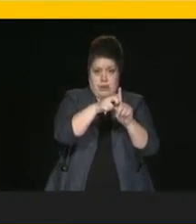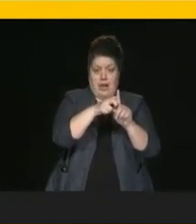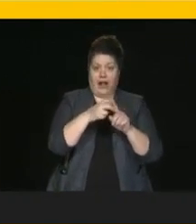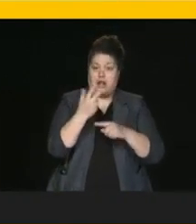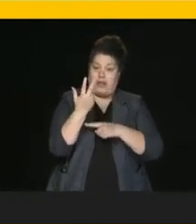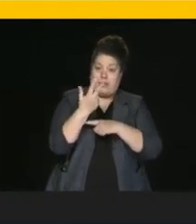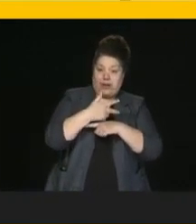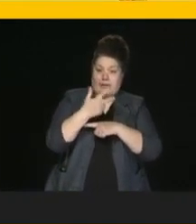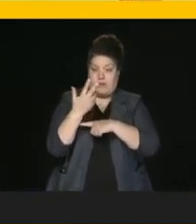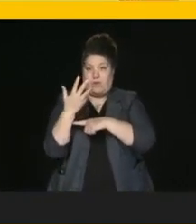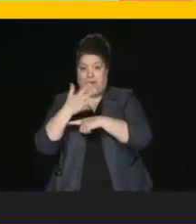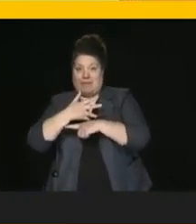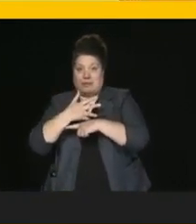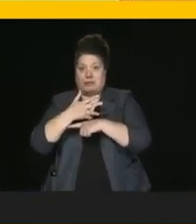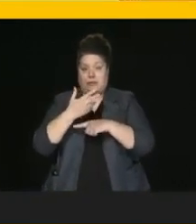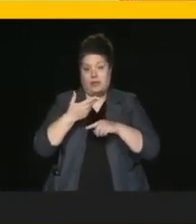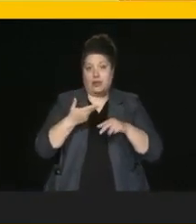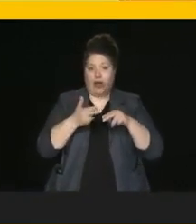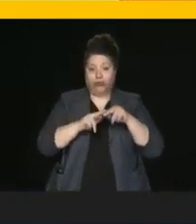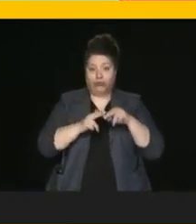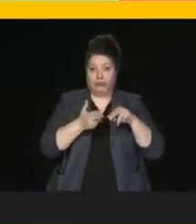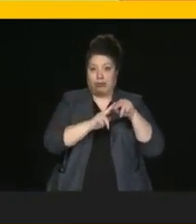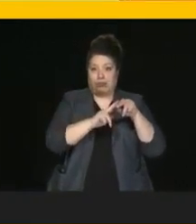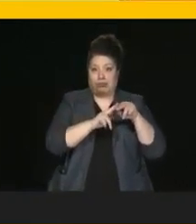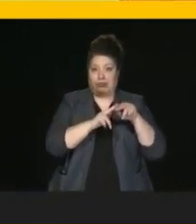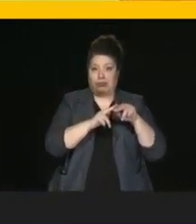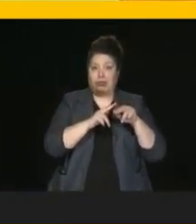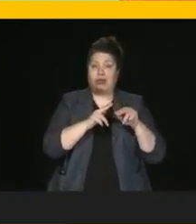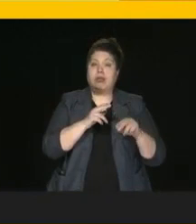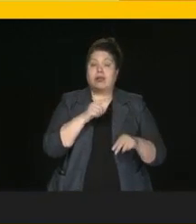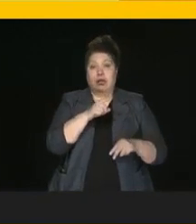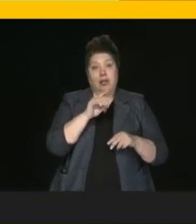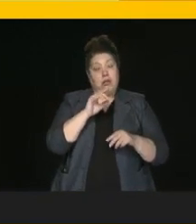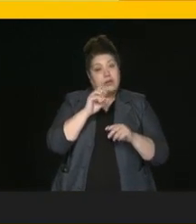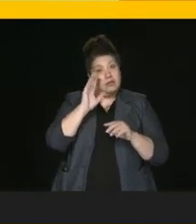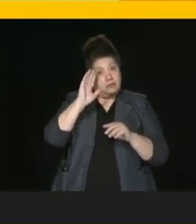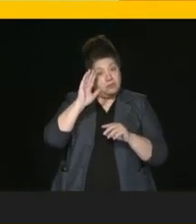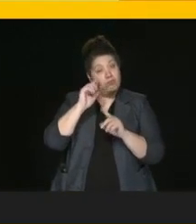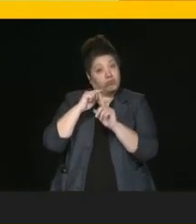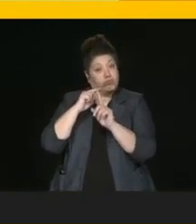comparatively positive trajectory. The total number of cases in Canada